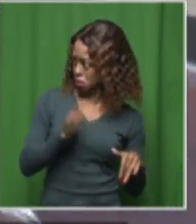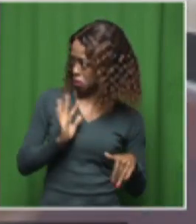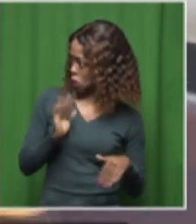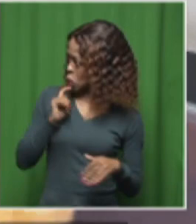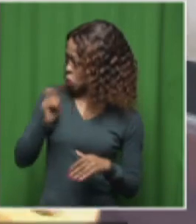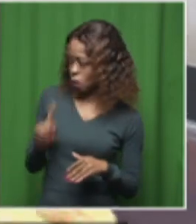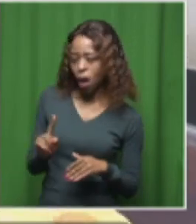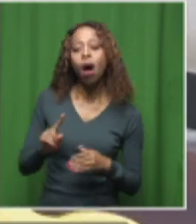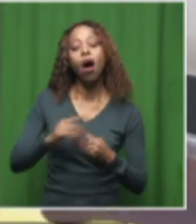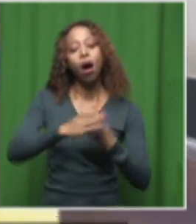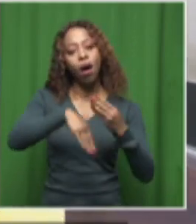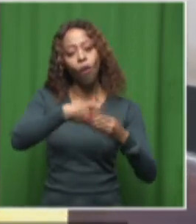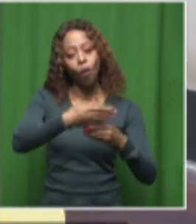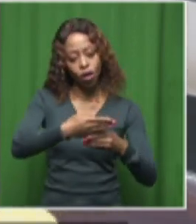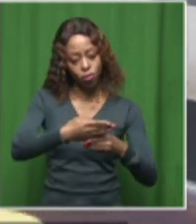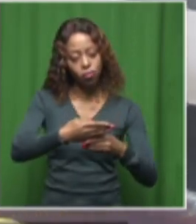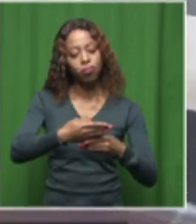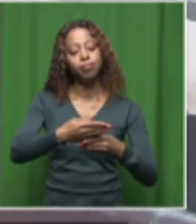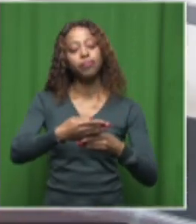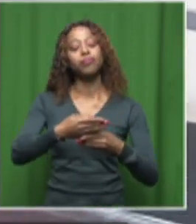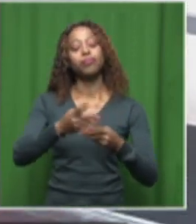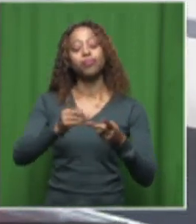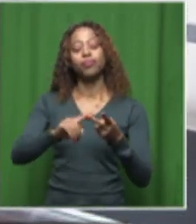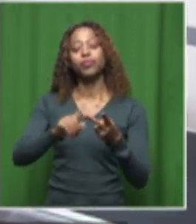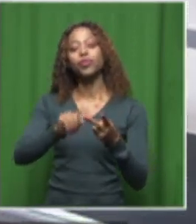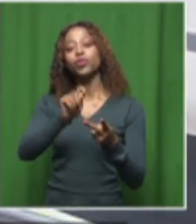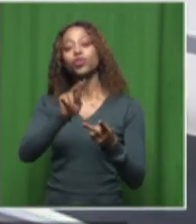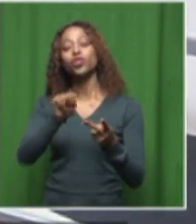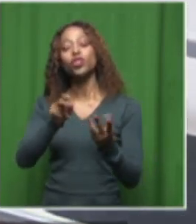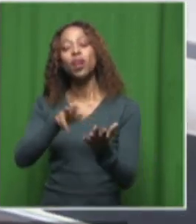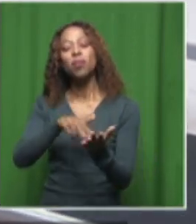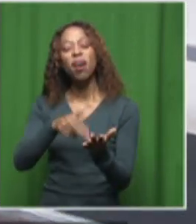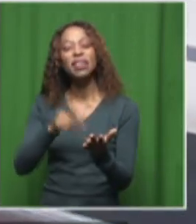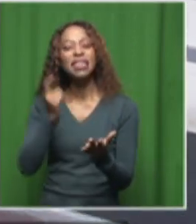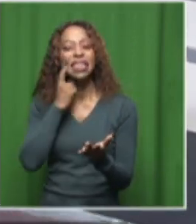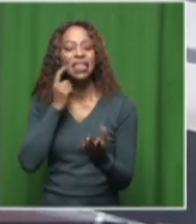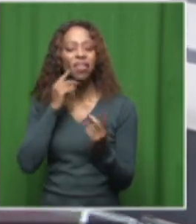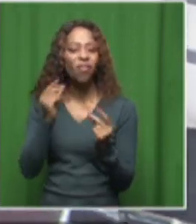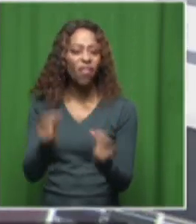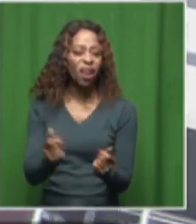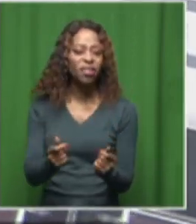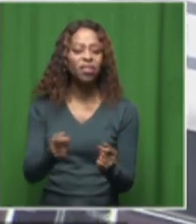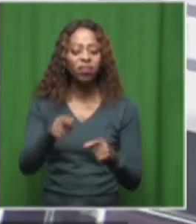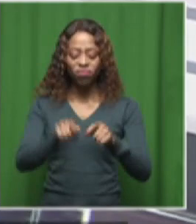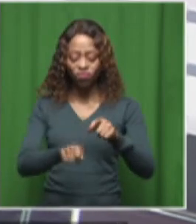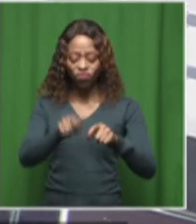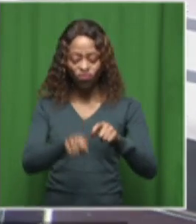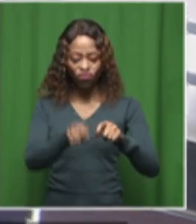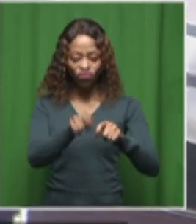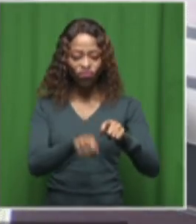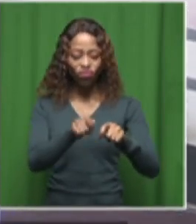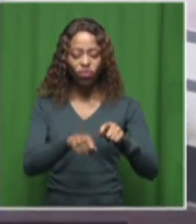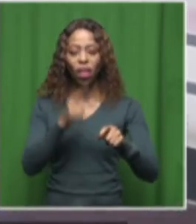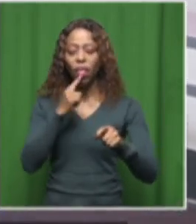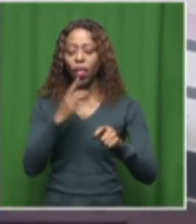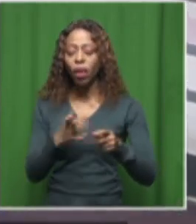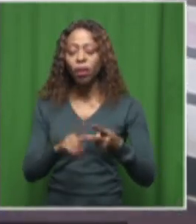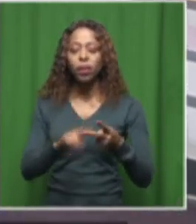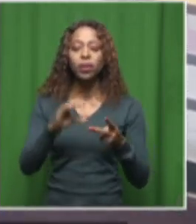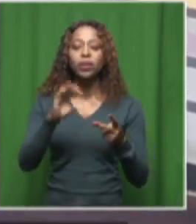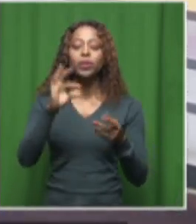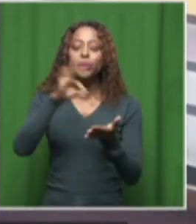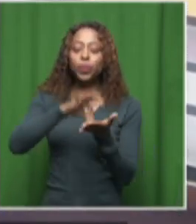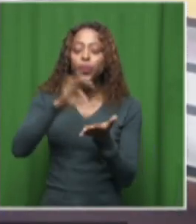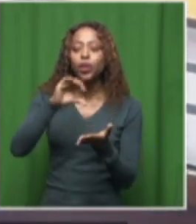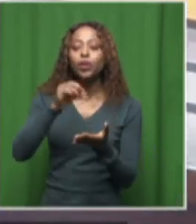make wraps, foldovers. There is a tuna pasta, simple cooked pasta. Chop some tomatoes, chop some cherries and some tuna,